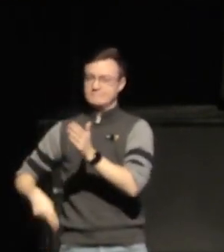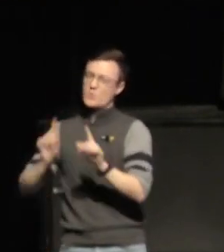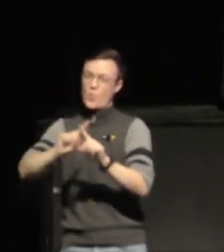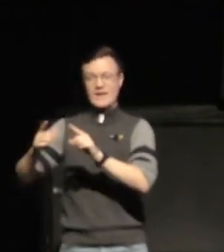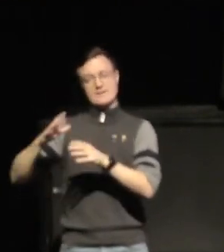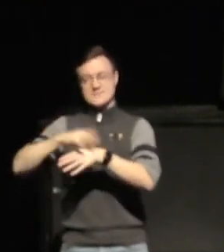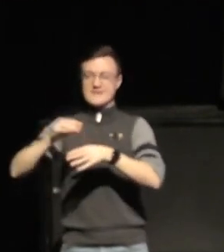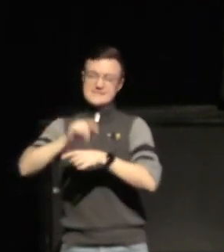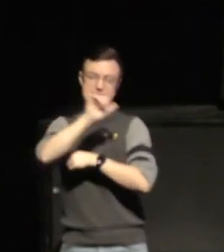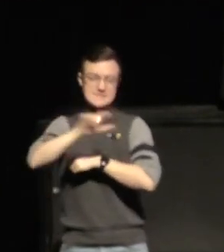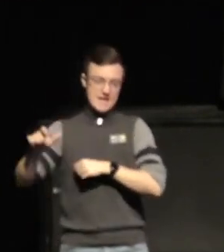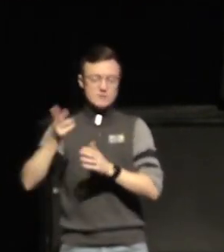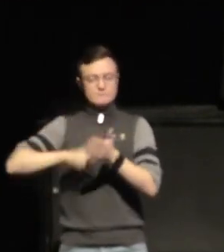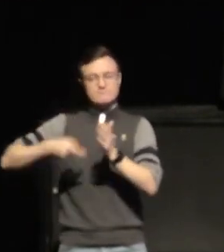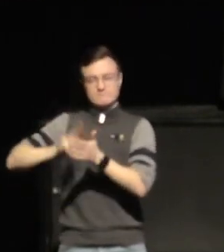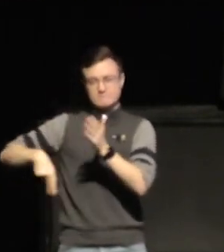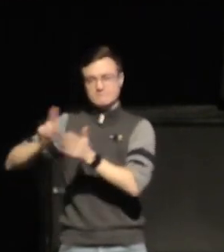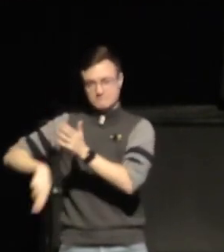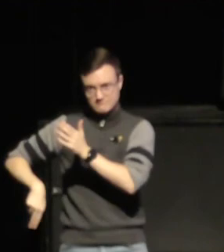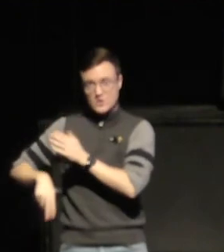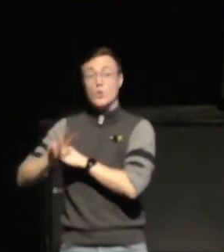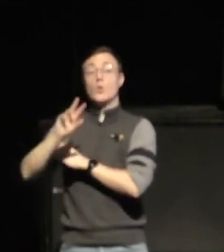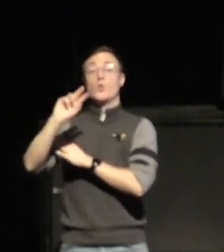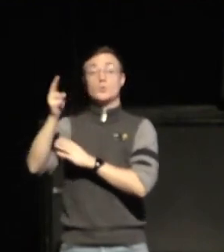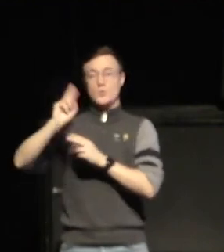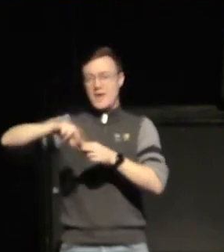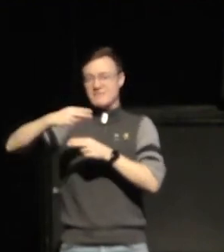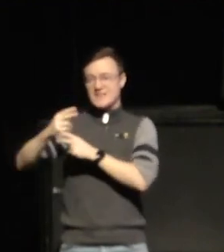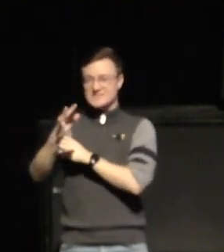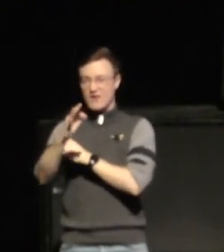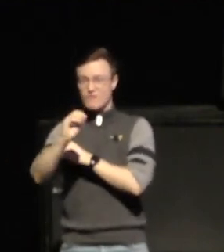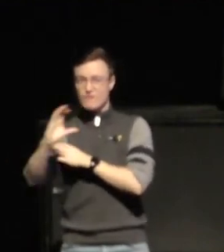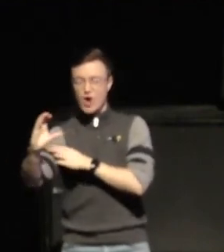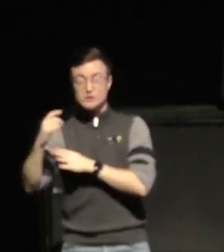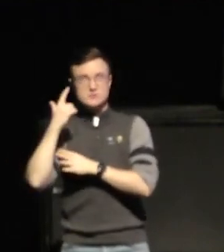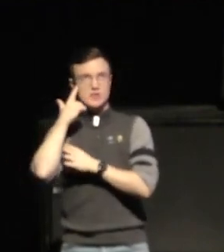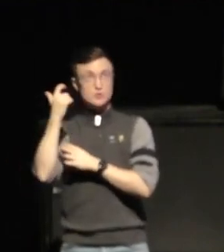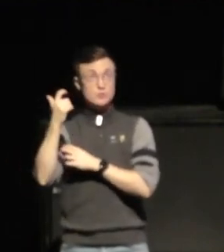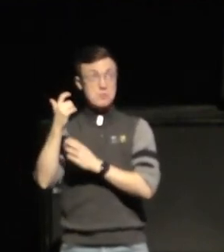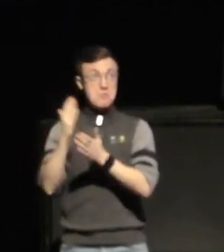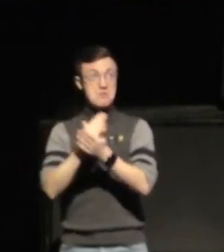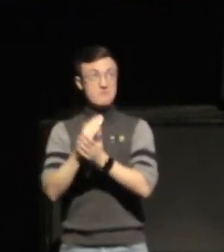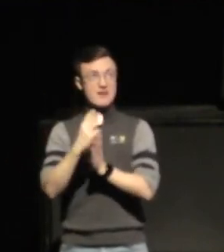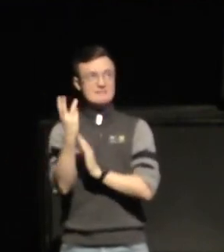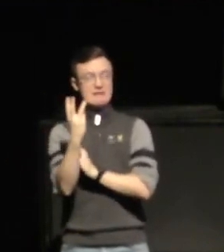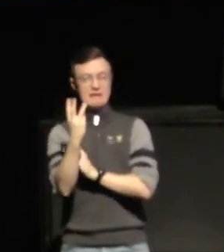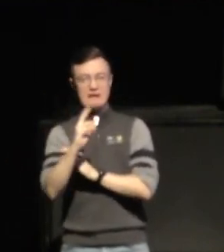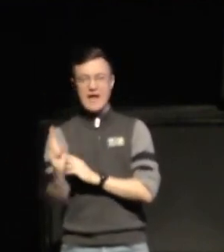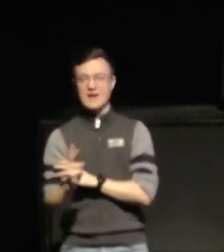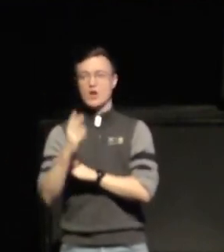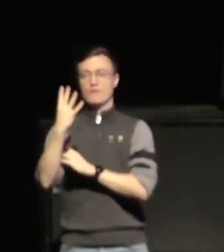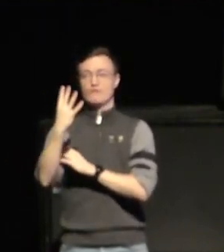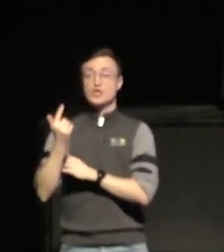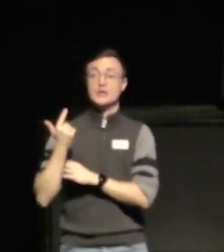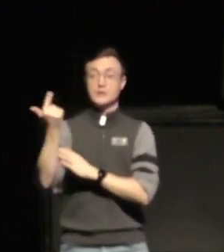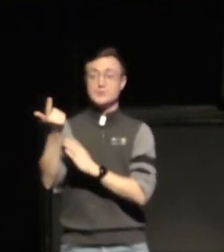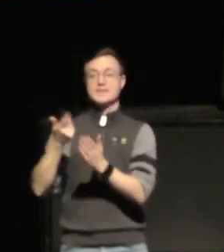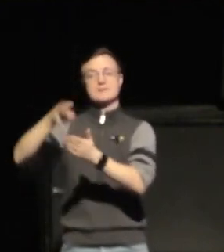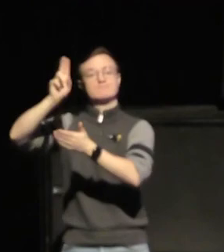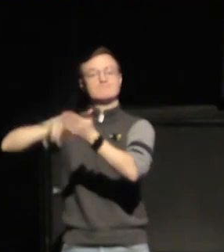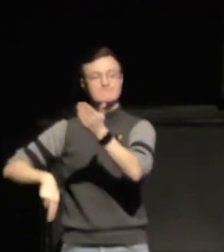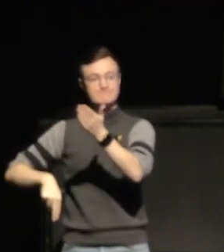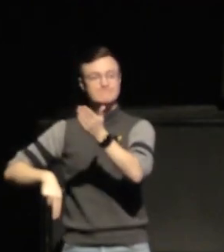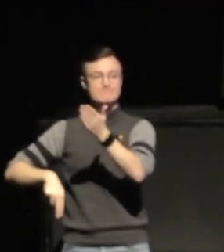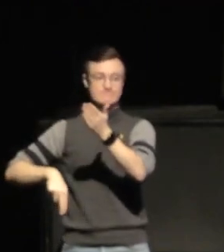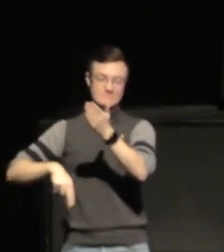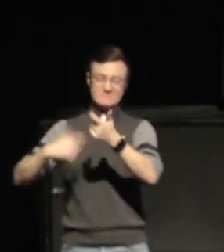Swedish people, and now we're adding on in this next phase. I think we're up on about 3,000 or 4,000 signatures